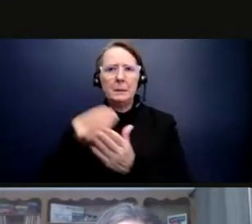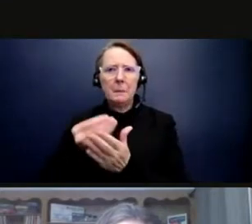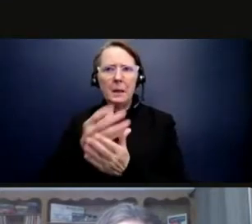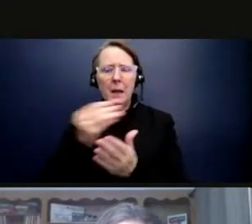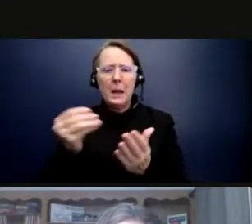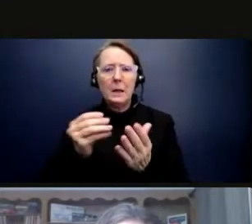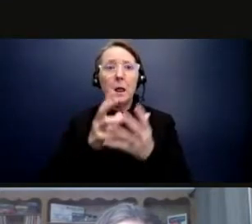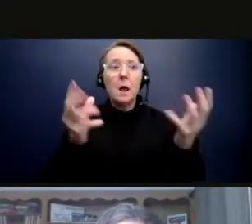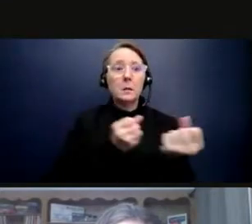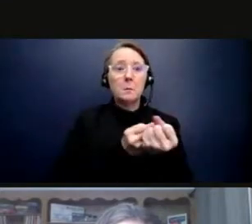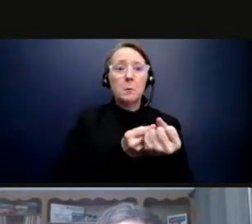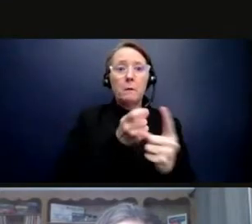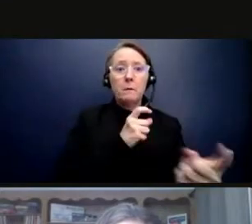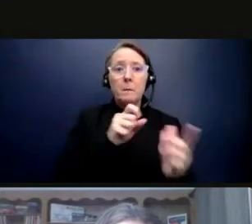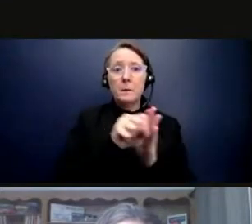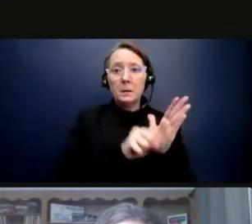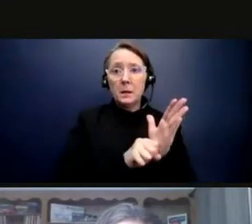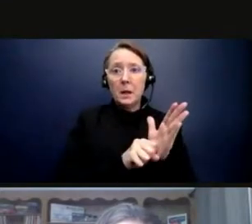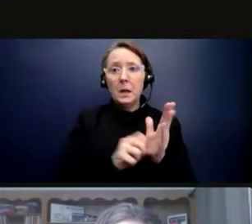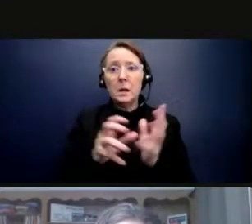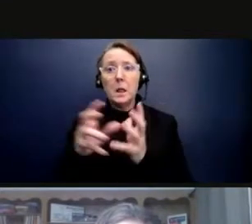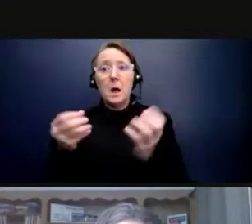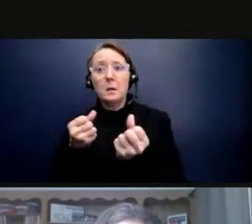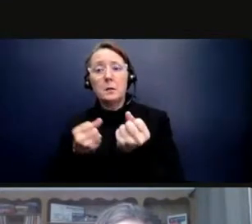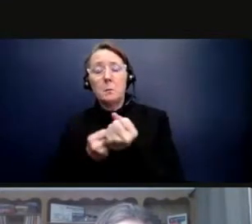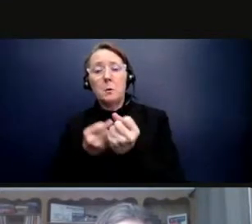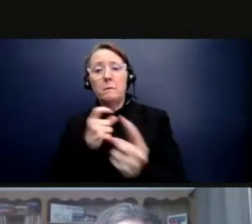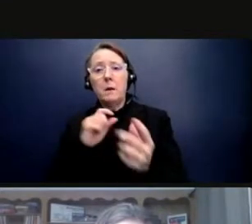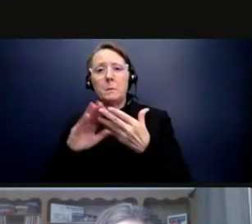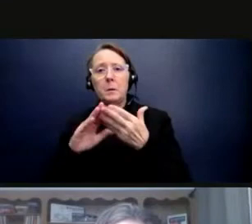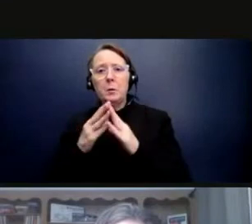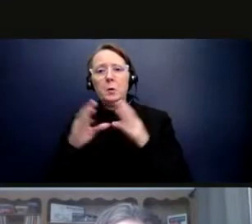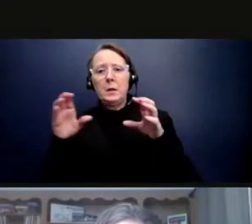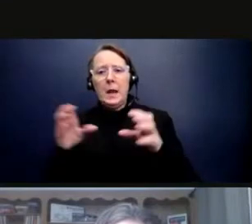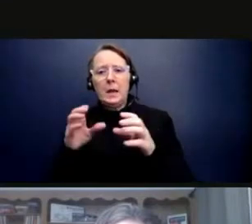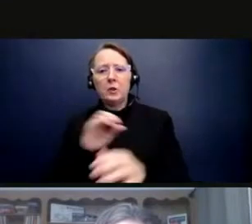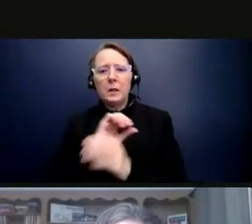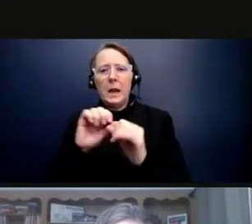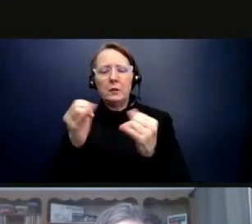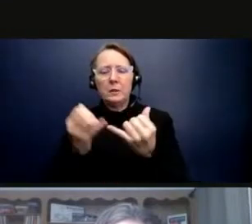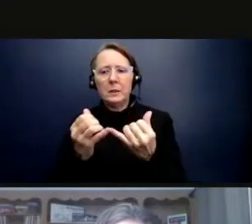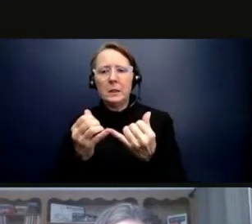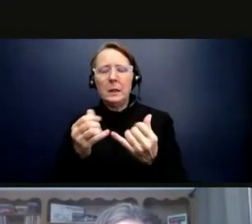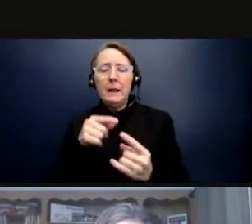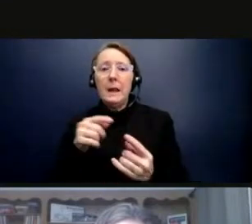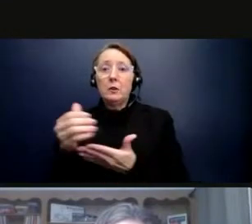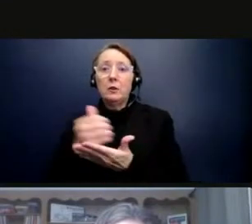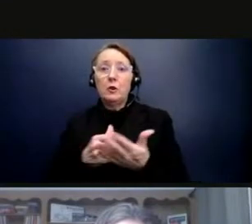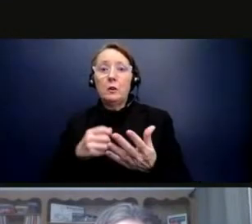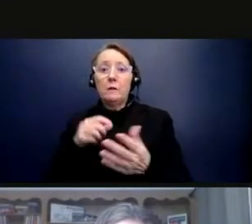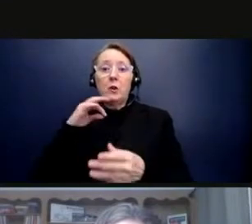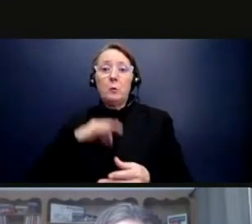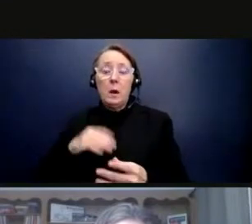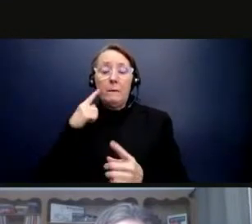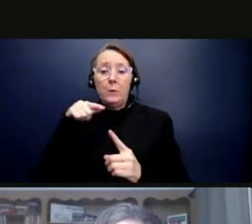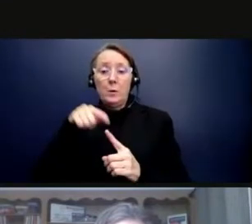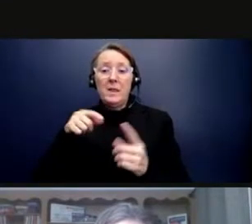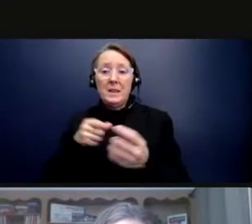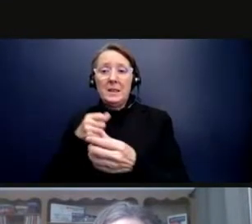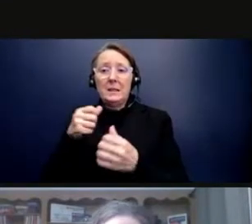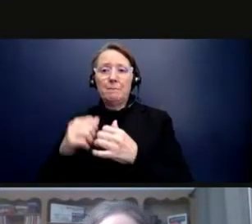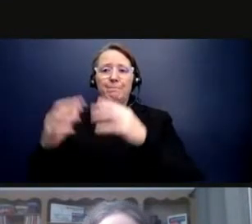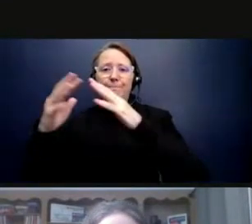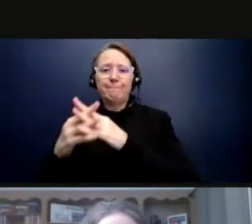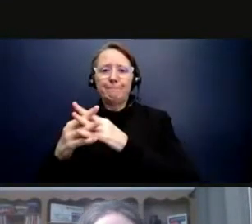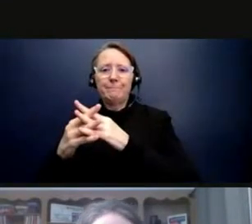from the state and a lot of support from Community Action Agency, who really deserves the credit for this one. As I understand it, the